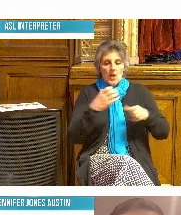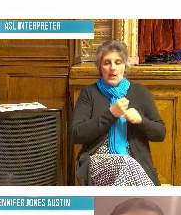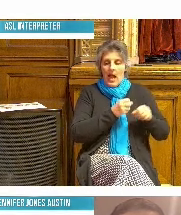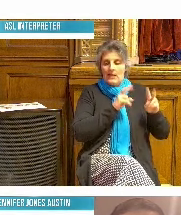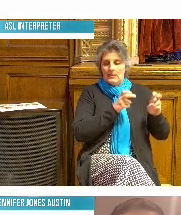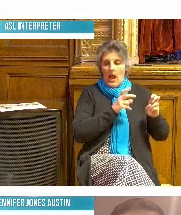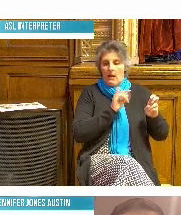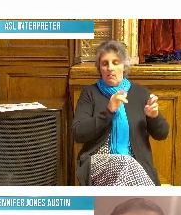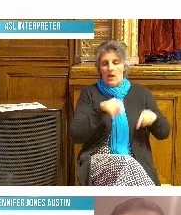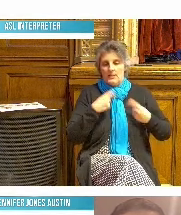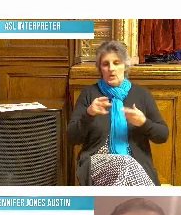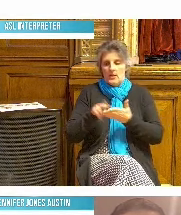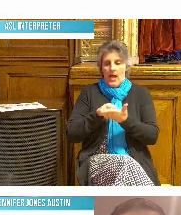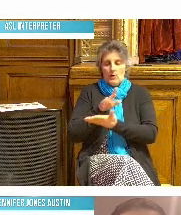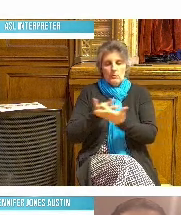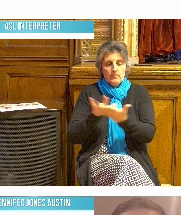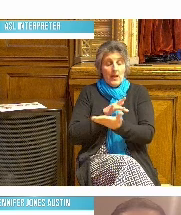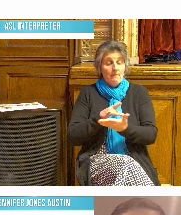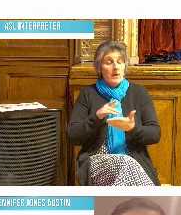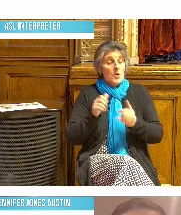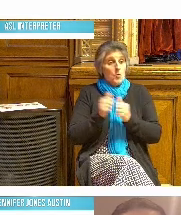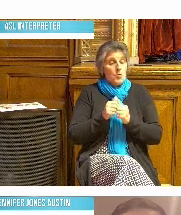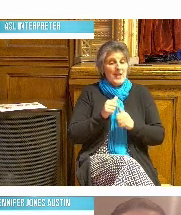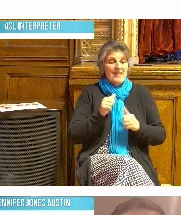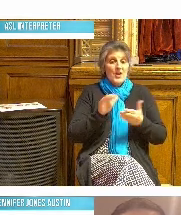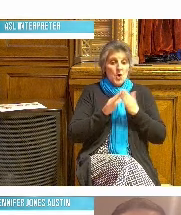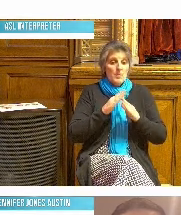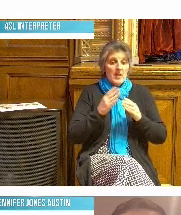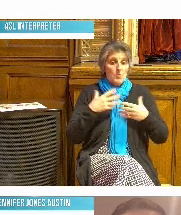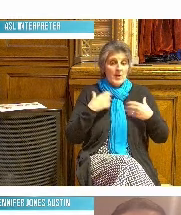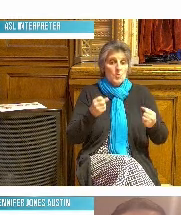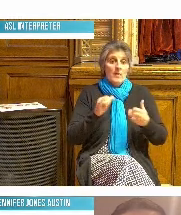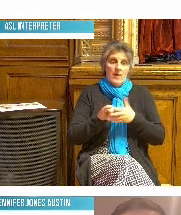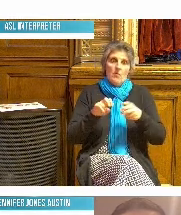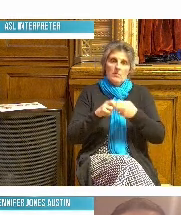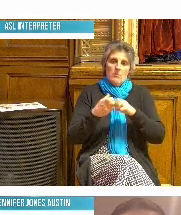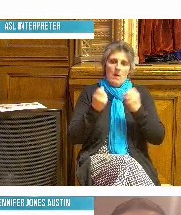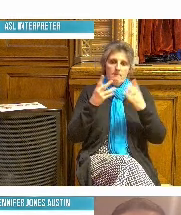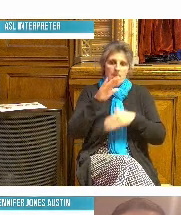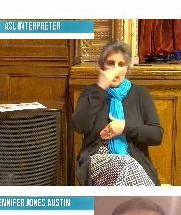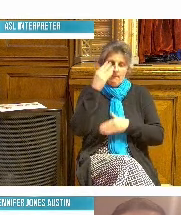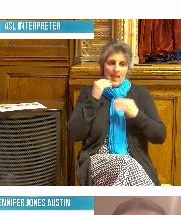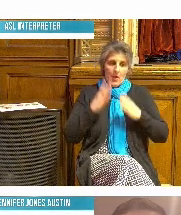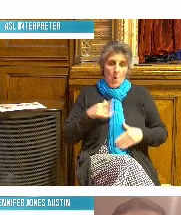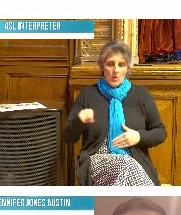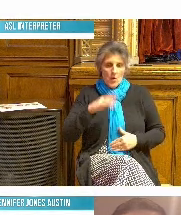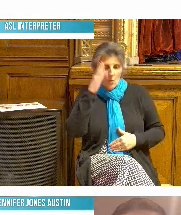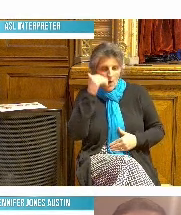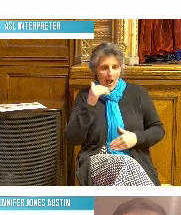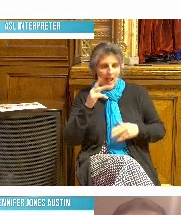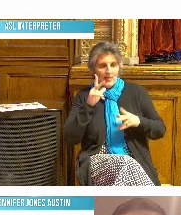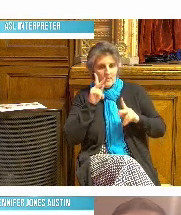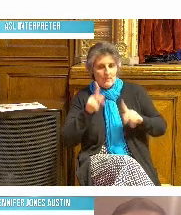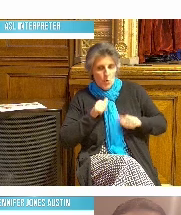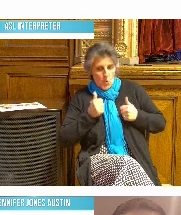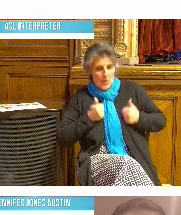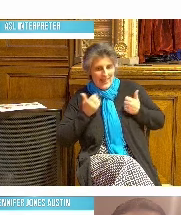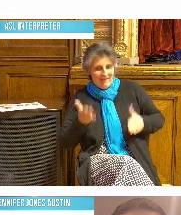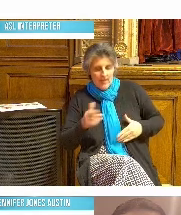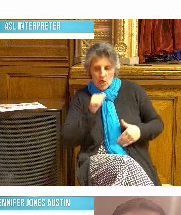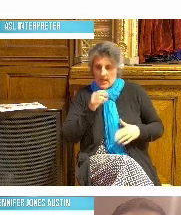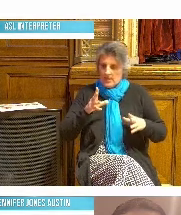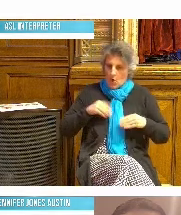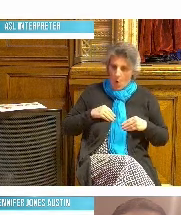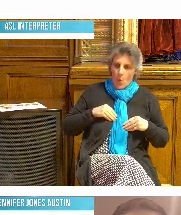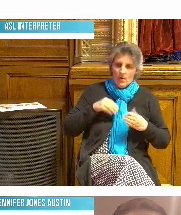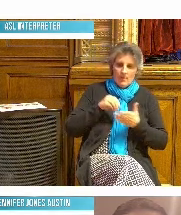off. In the context of urban renewal, this was a problem for many Black homeowners because the owner-occupier was not the property owner of